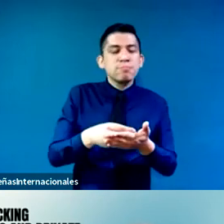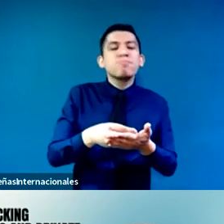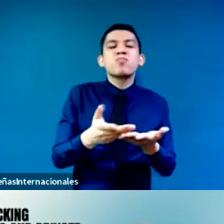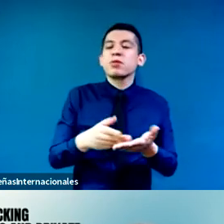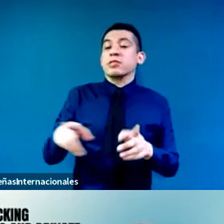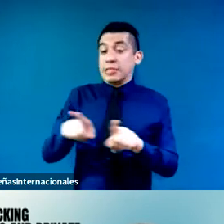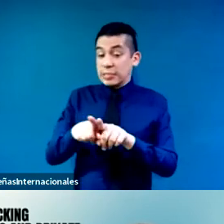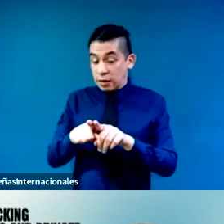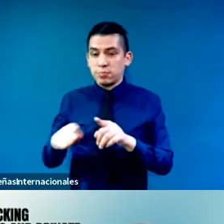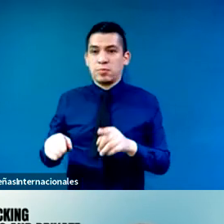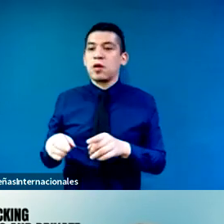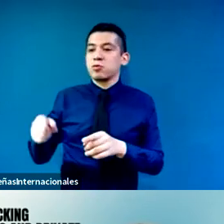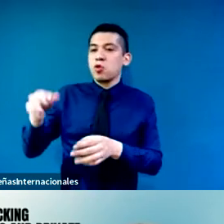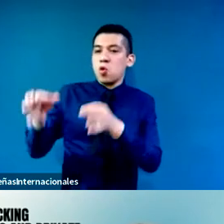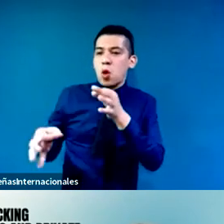please?